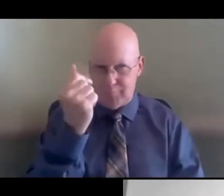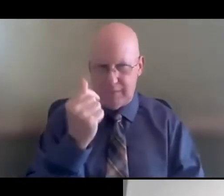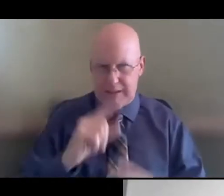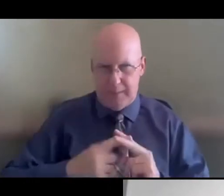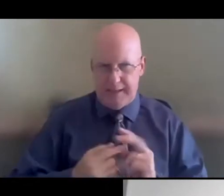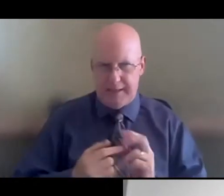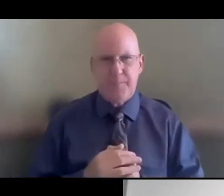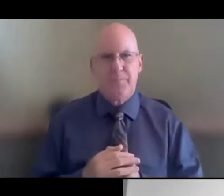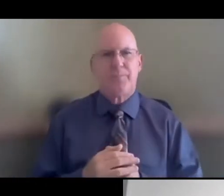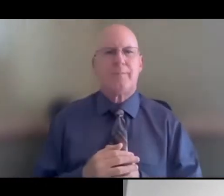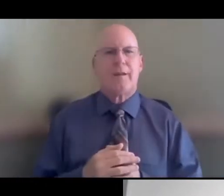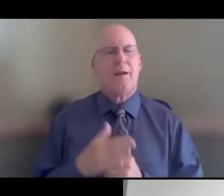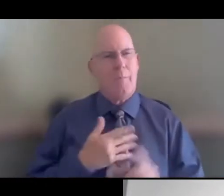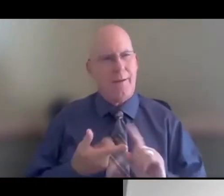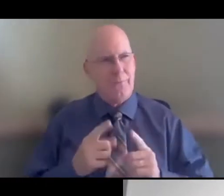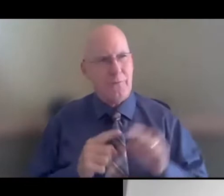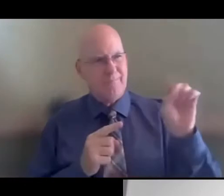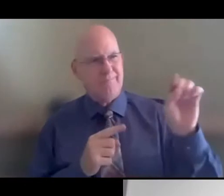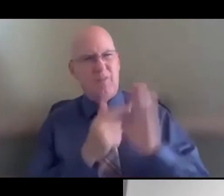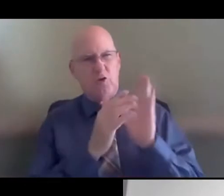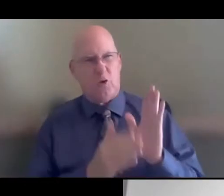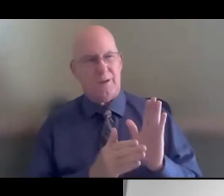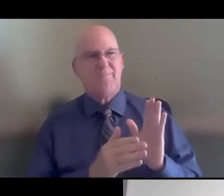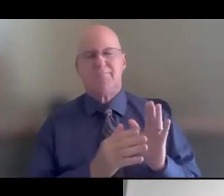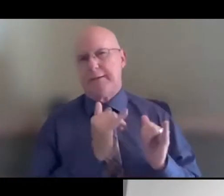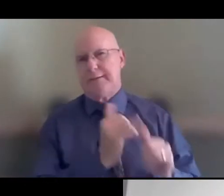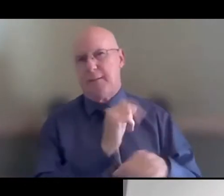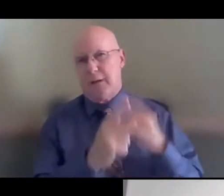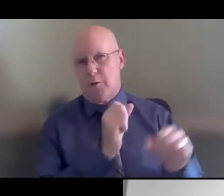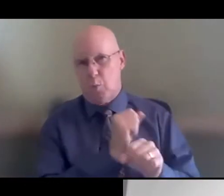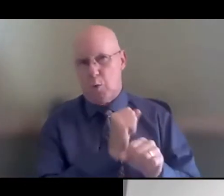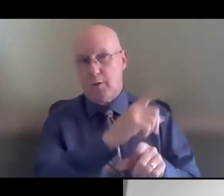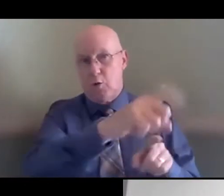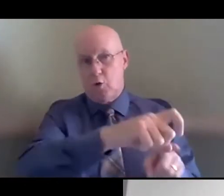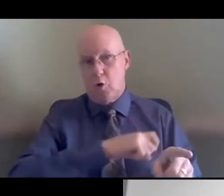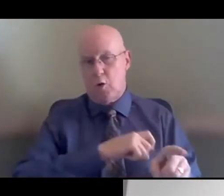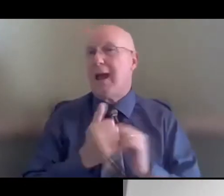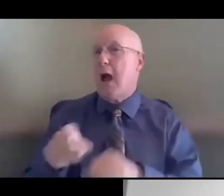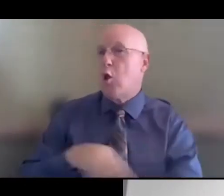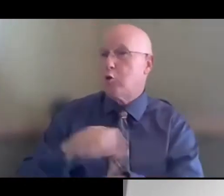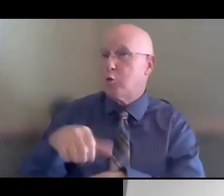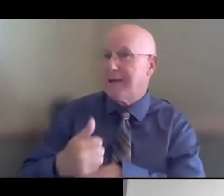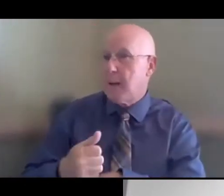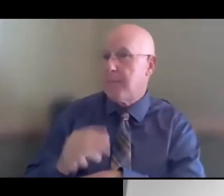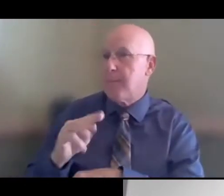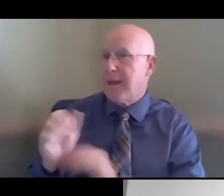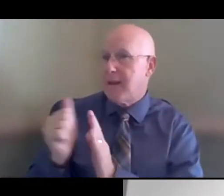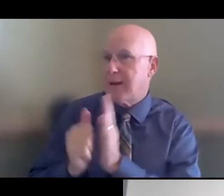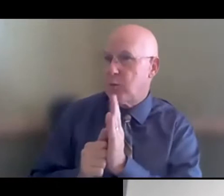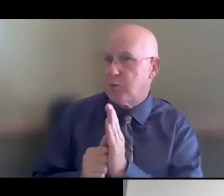tell the story, a dear friend of mine who's an attorney who does what I do called me and said, hey, how long did it take you to set up May's account?